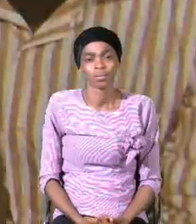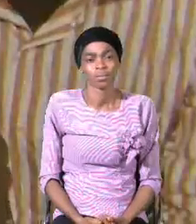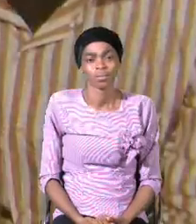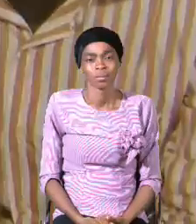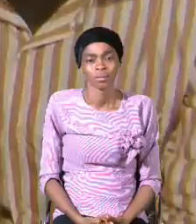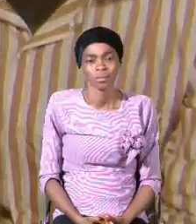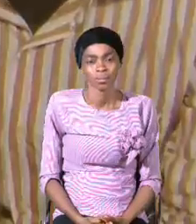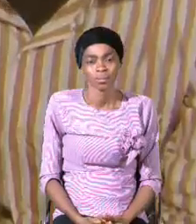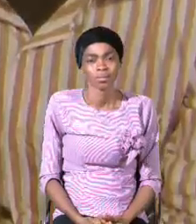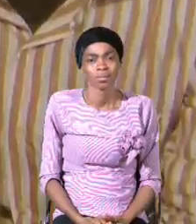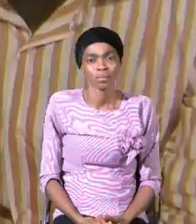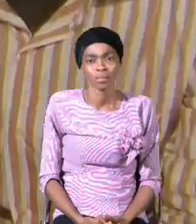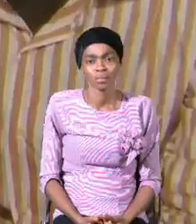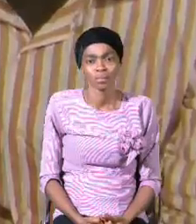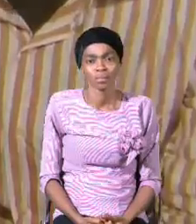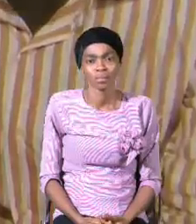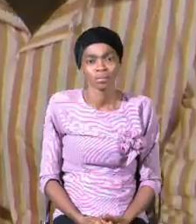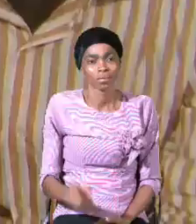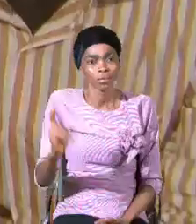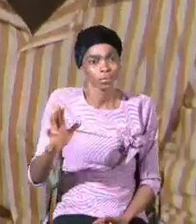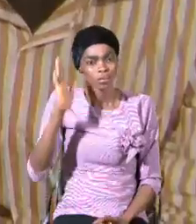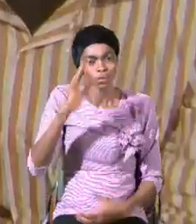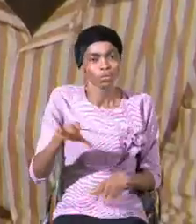It's going to do you good tonight.